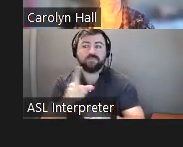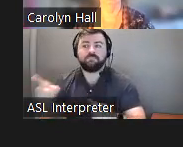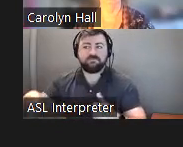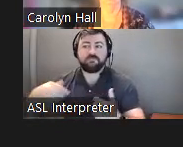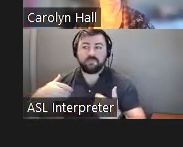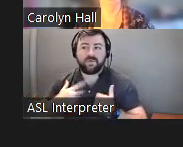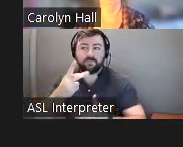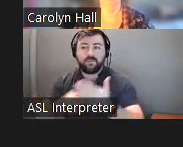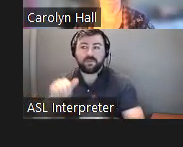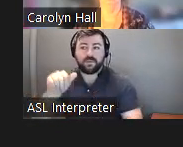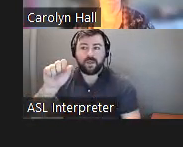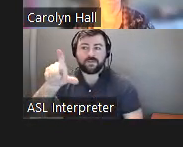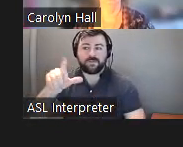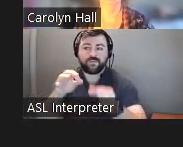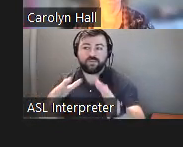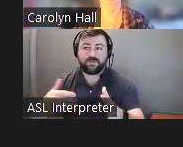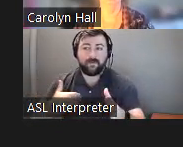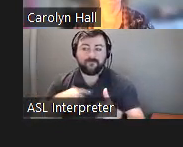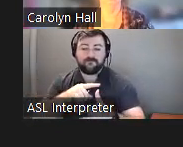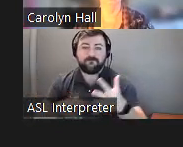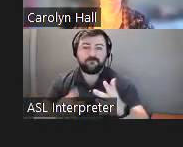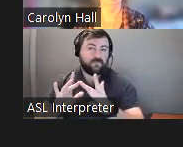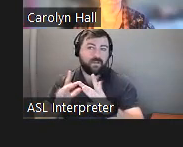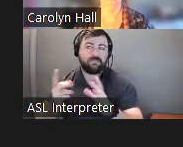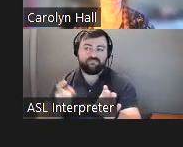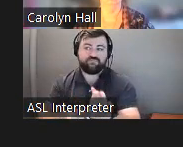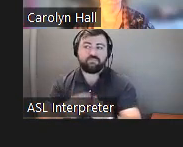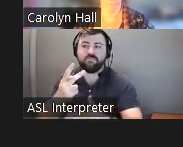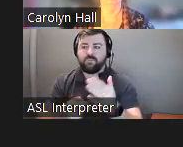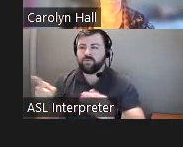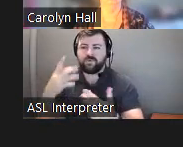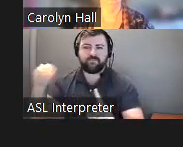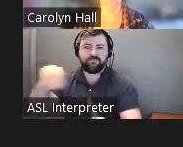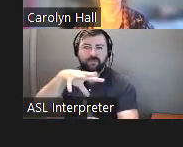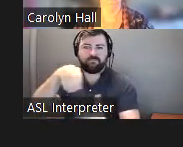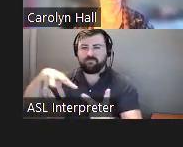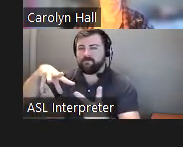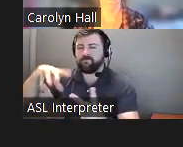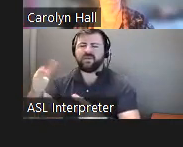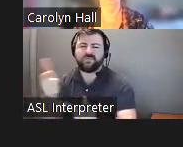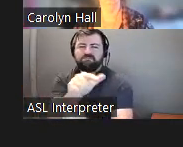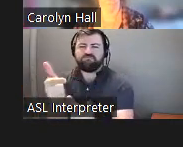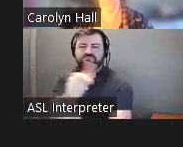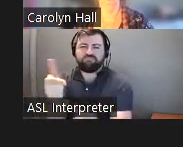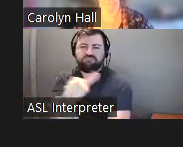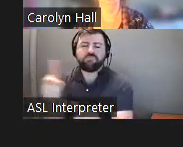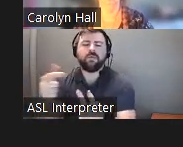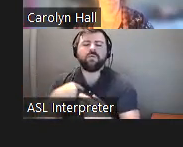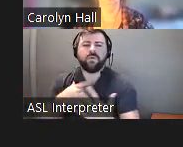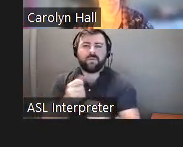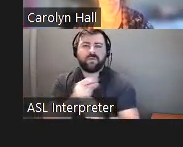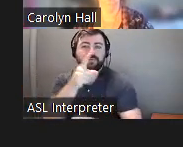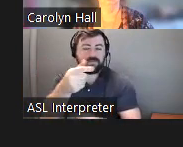have both of the ASL interpreters online, and they have both been spotlighted as they are taking turns. So I want to make sure if you